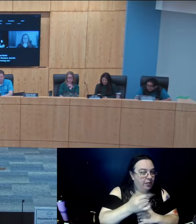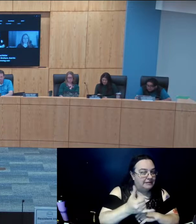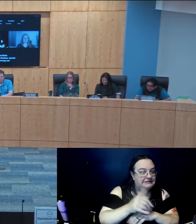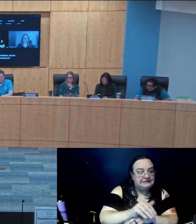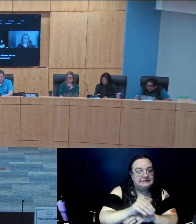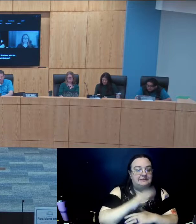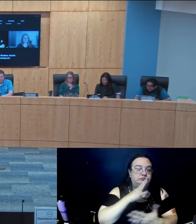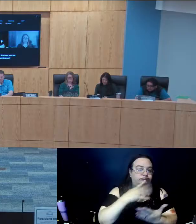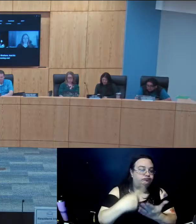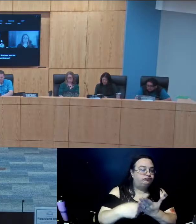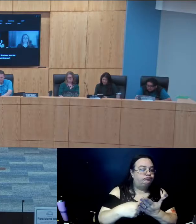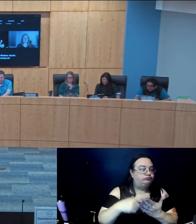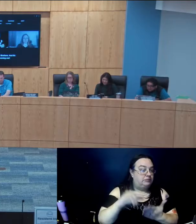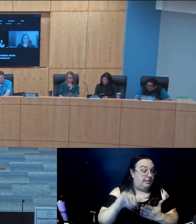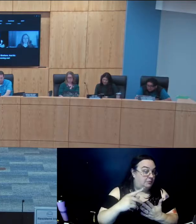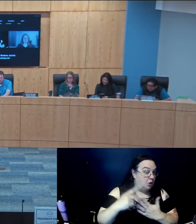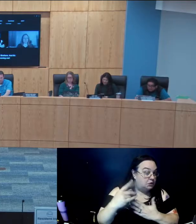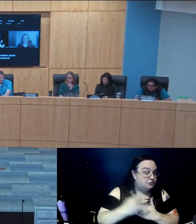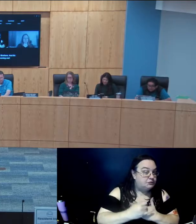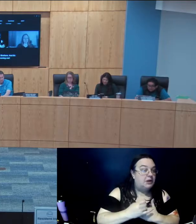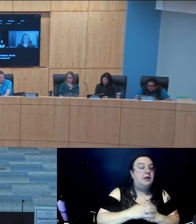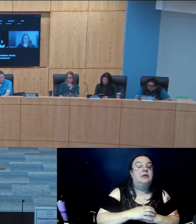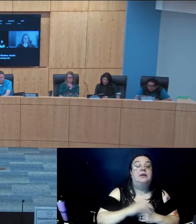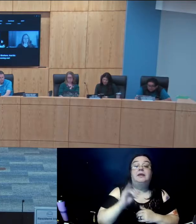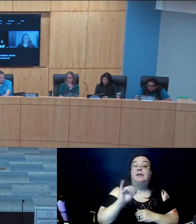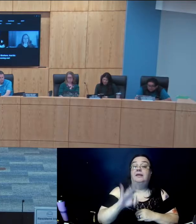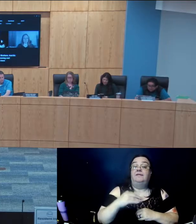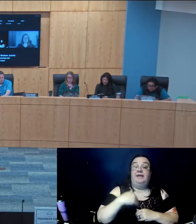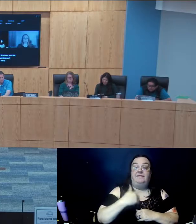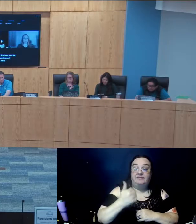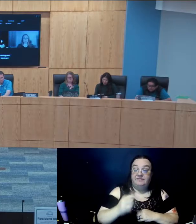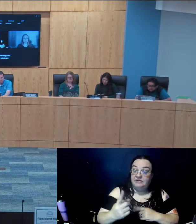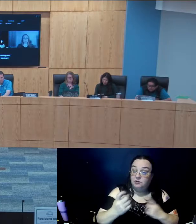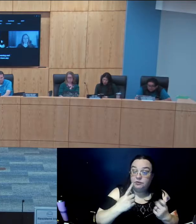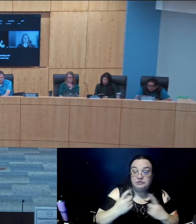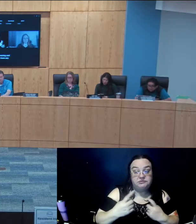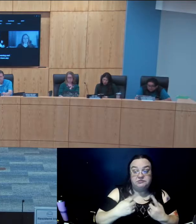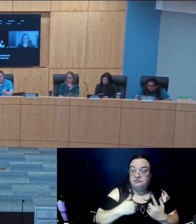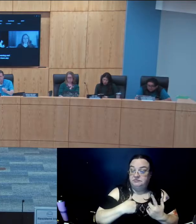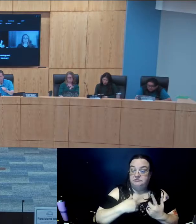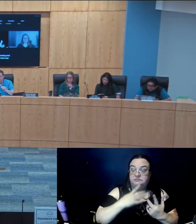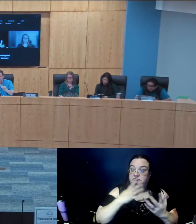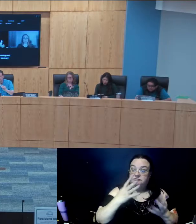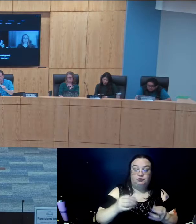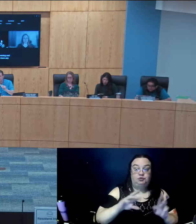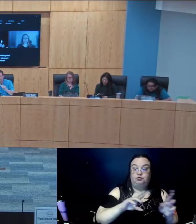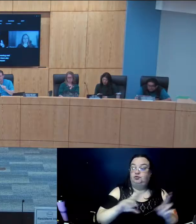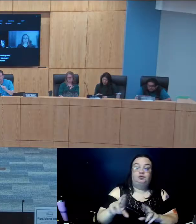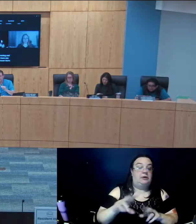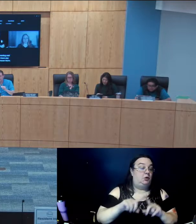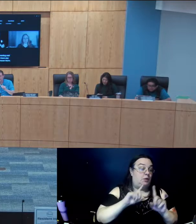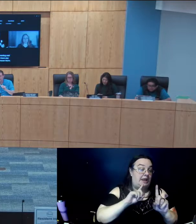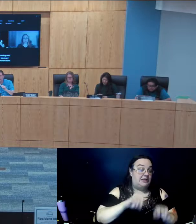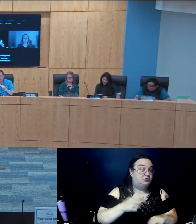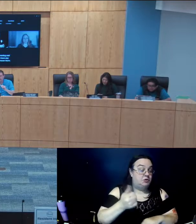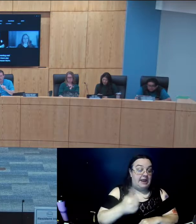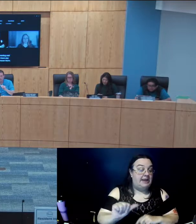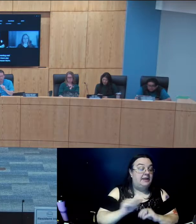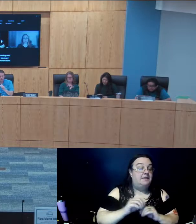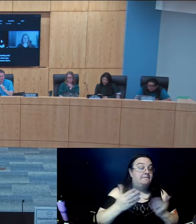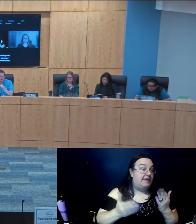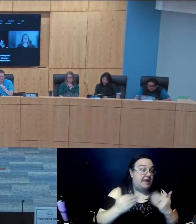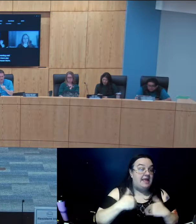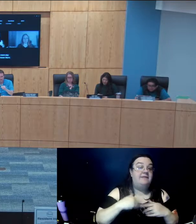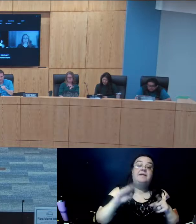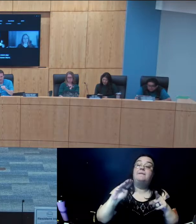the project. If you have any questions, I'm certainly ready to answer them. Thank you.